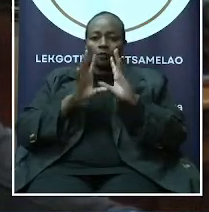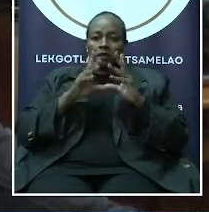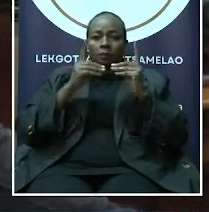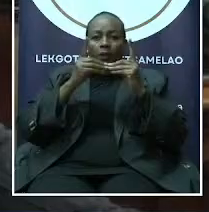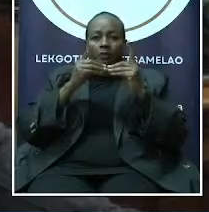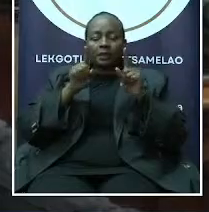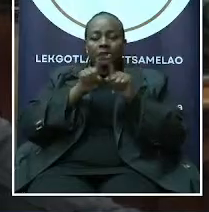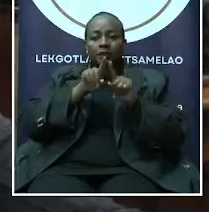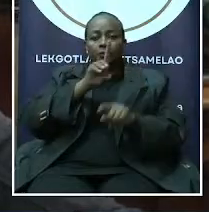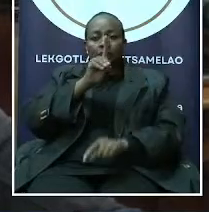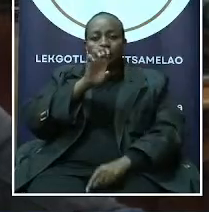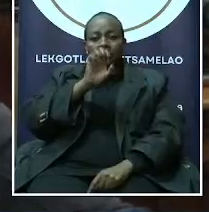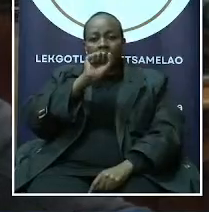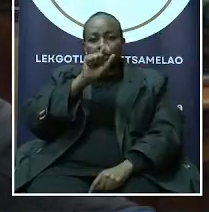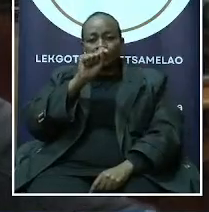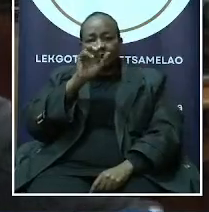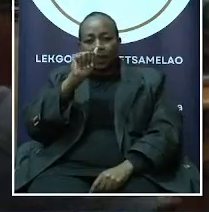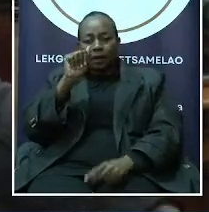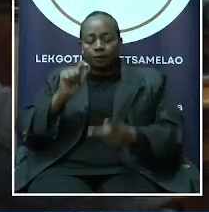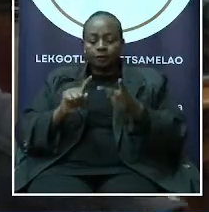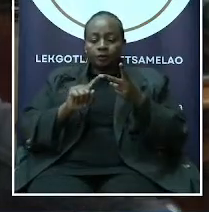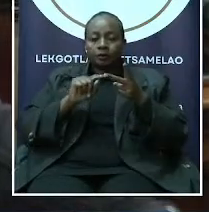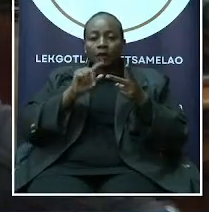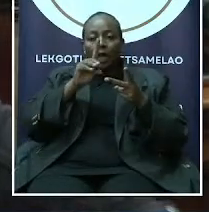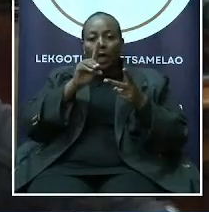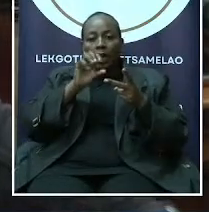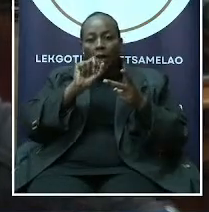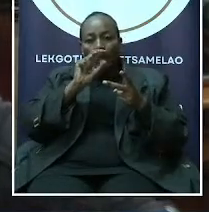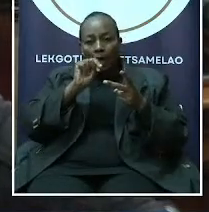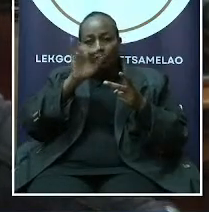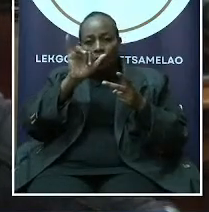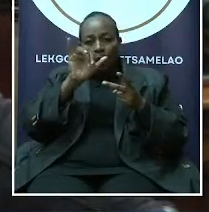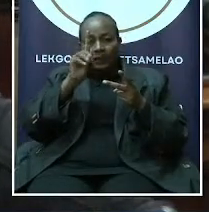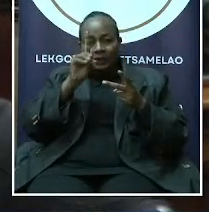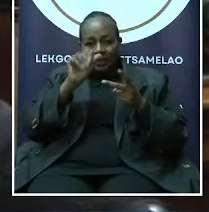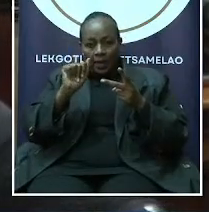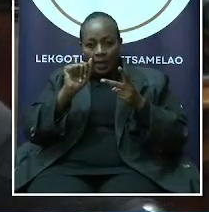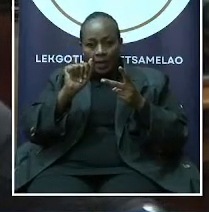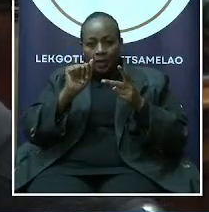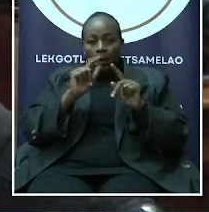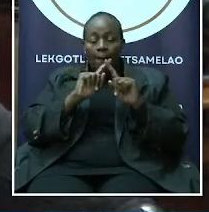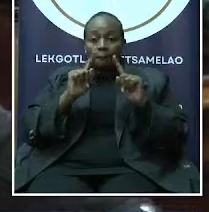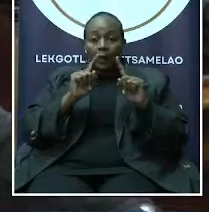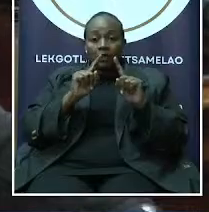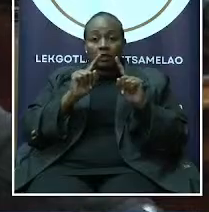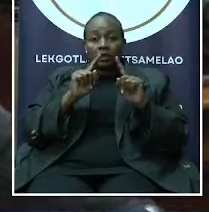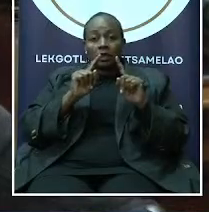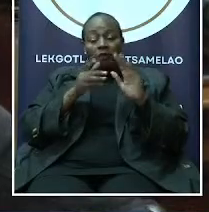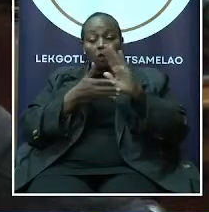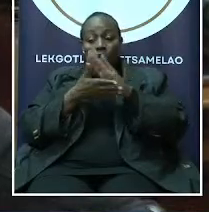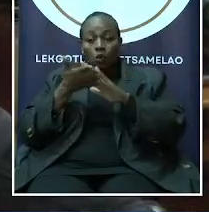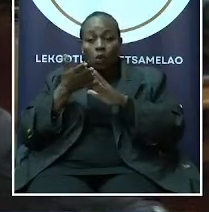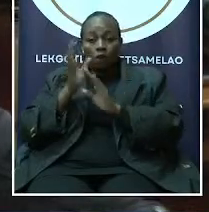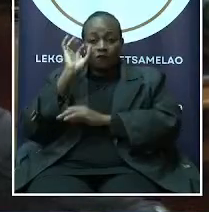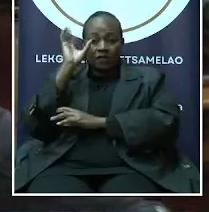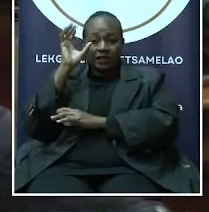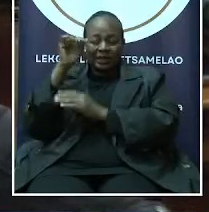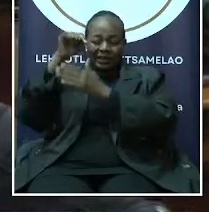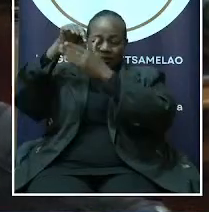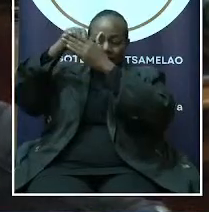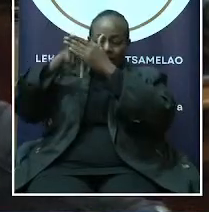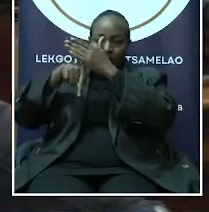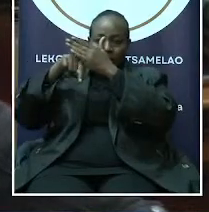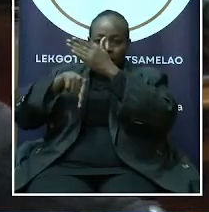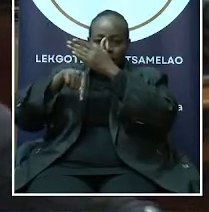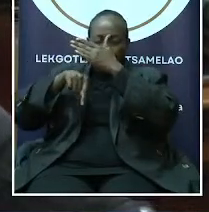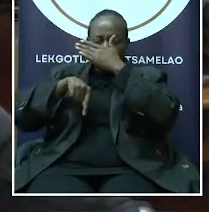like DSTIA and NYDA. But when you go to the pits of Free State,